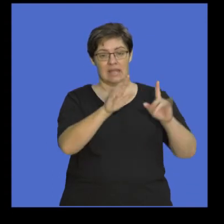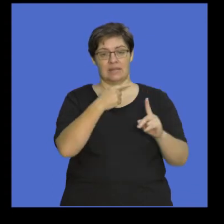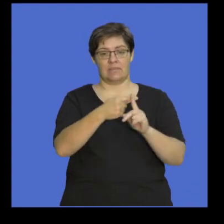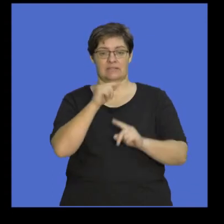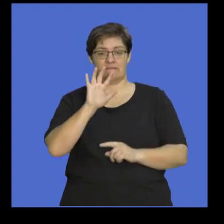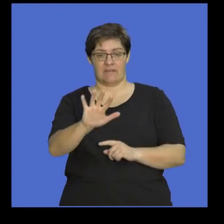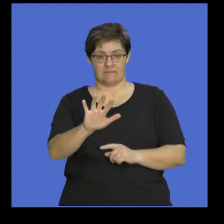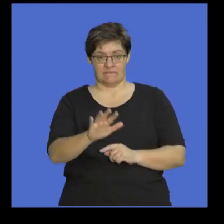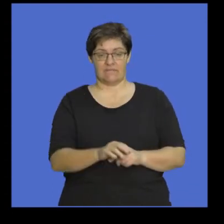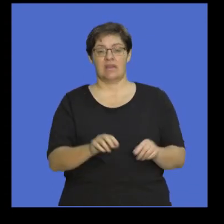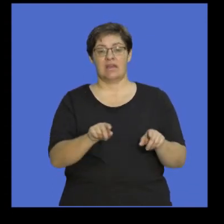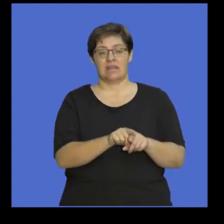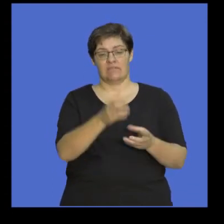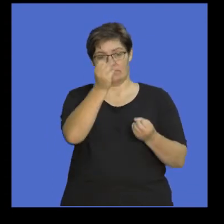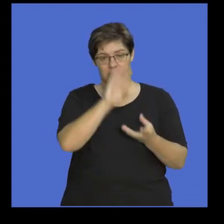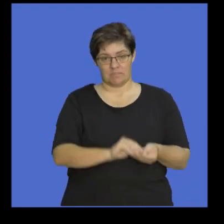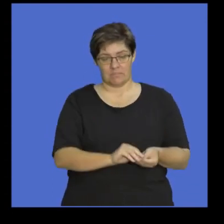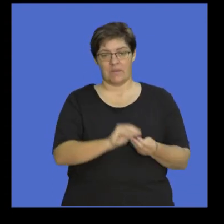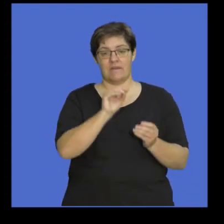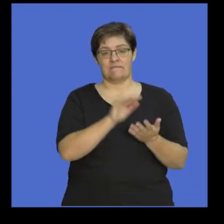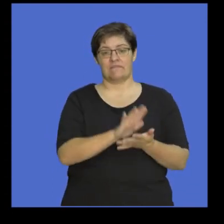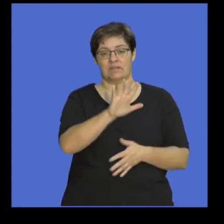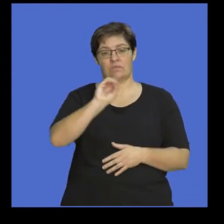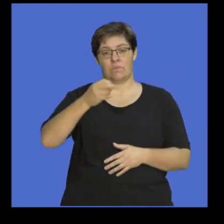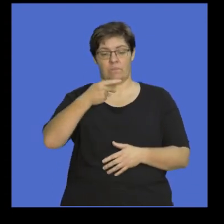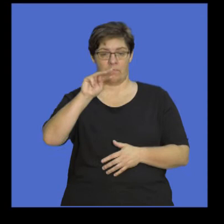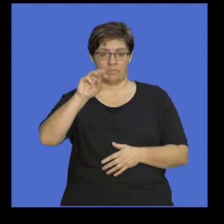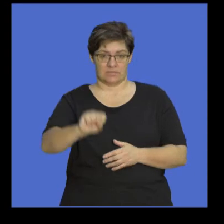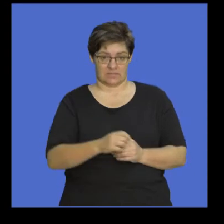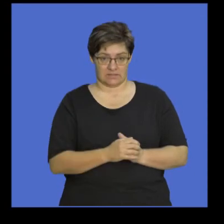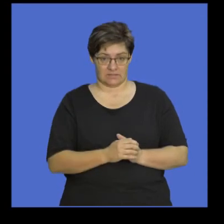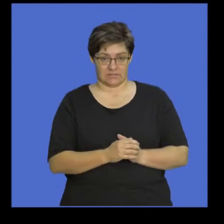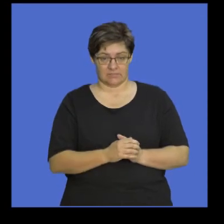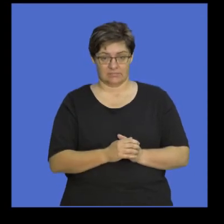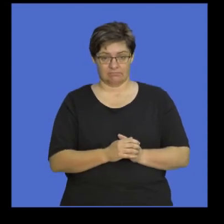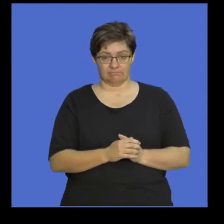plus 5, which gives us the total of 15 ohms, right? So that's